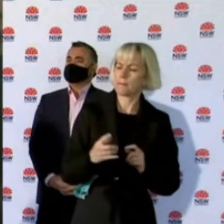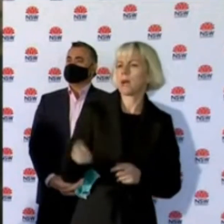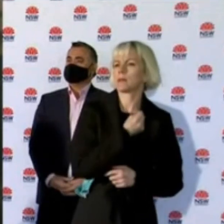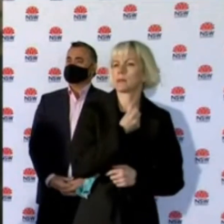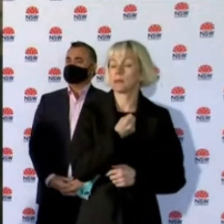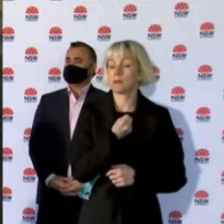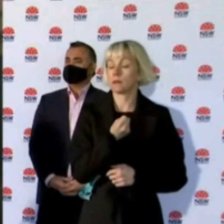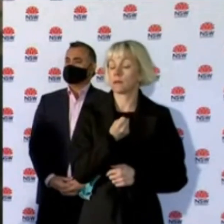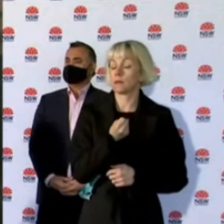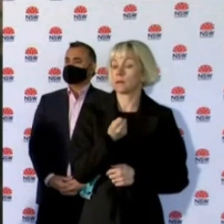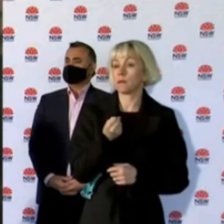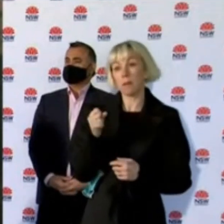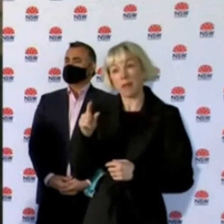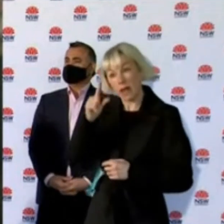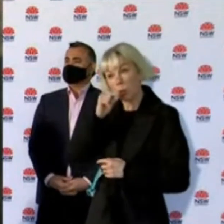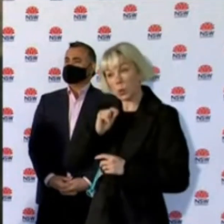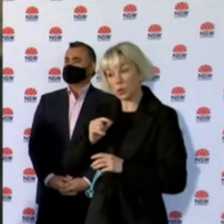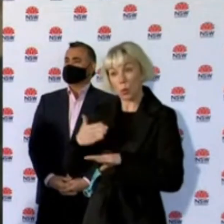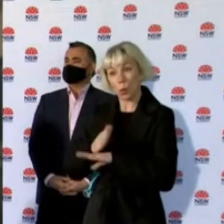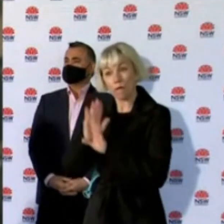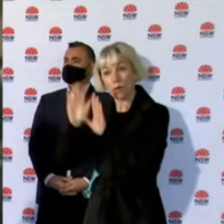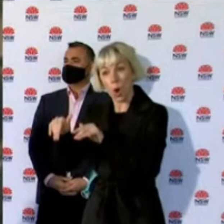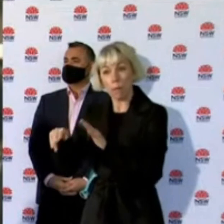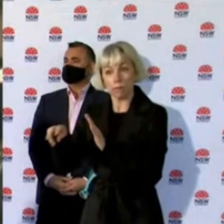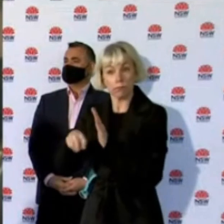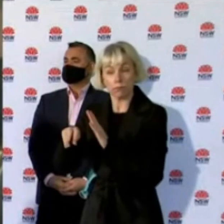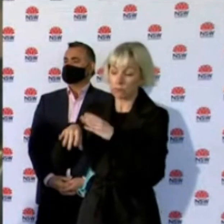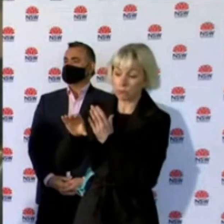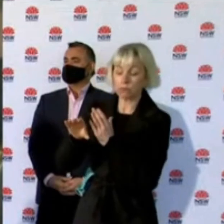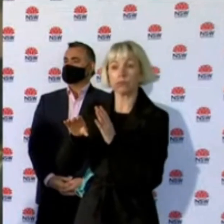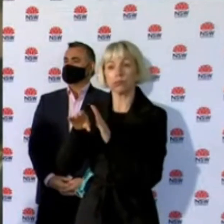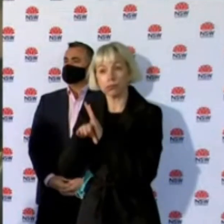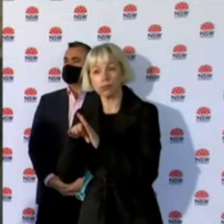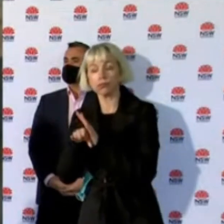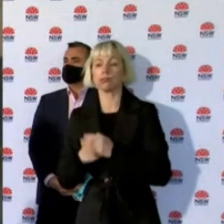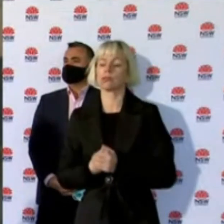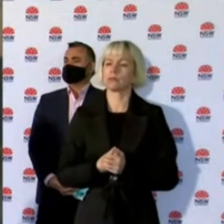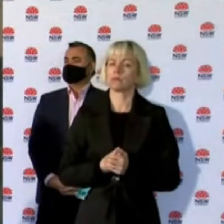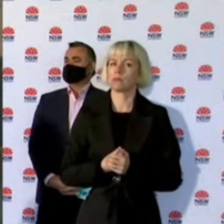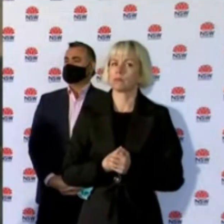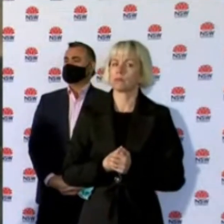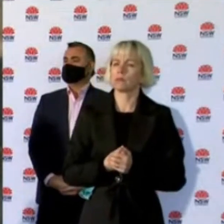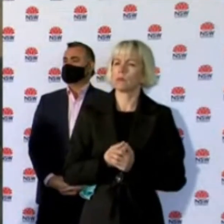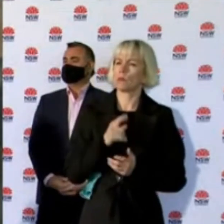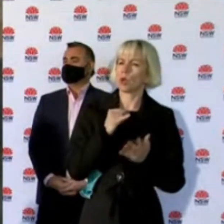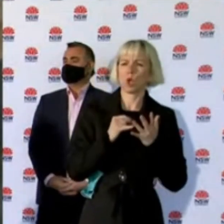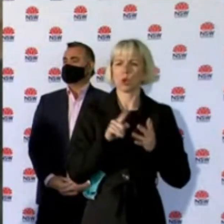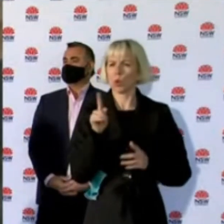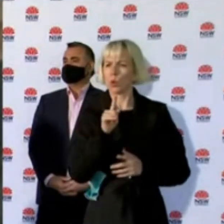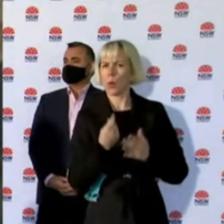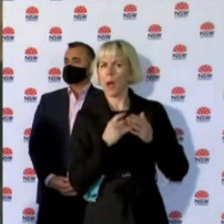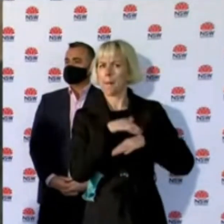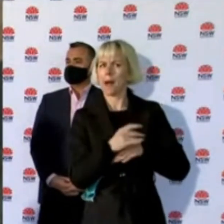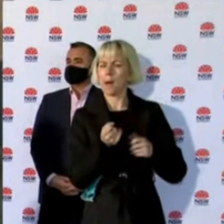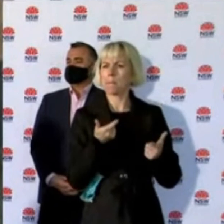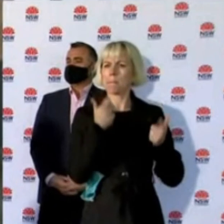home unless it's reasonably practicable. So what does reasonably practicable mean in the sense of an employee wanting to work from home, but